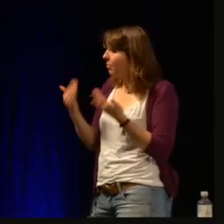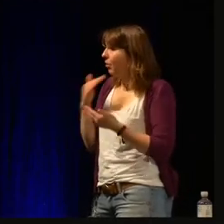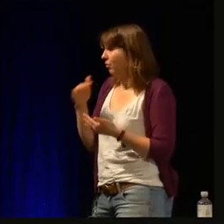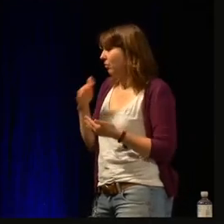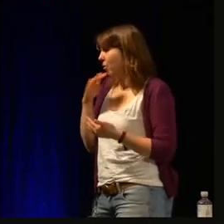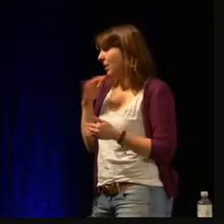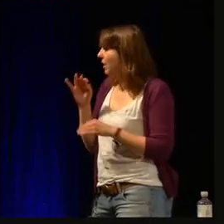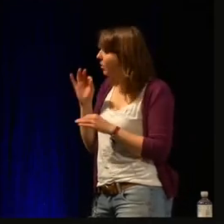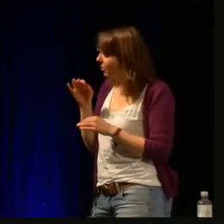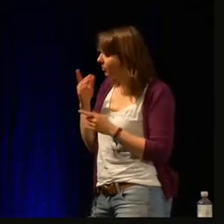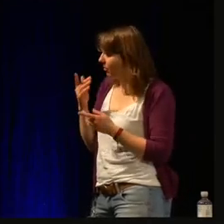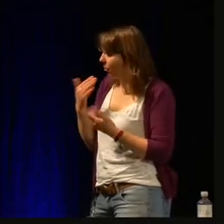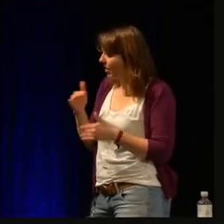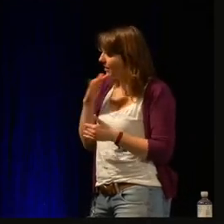have